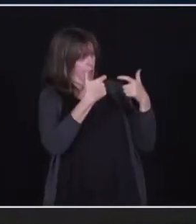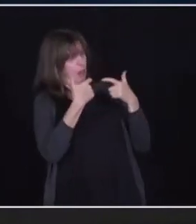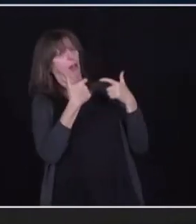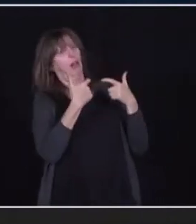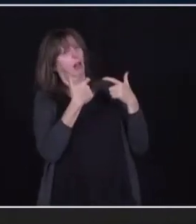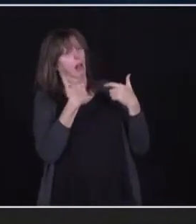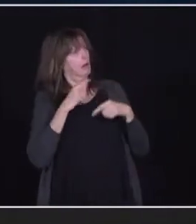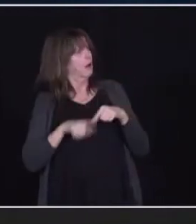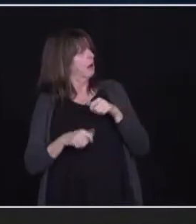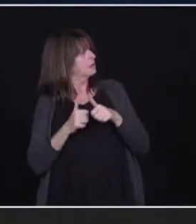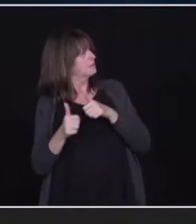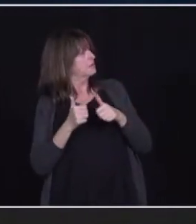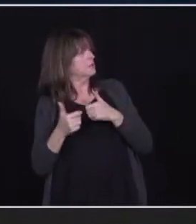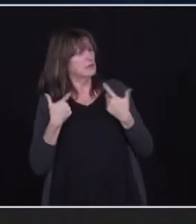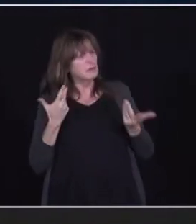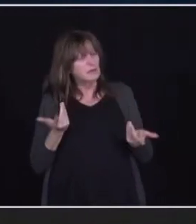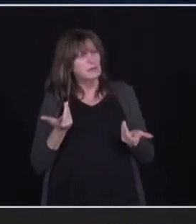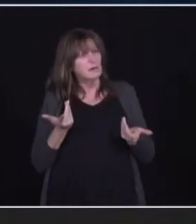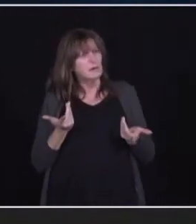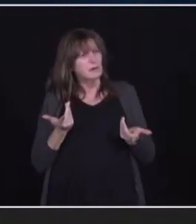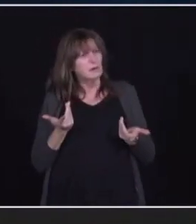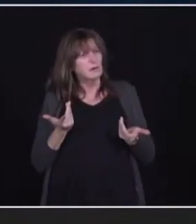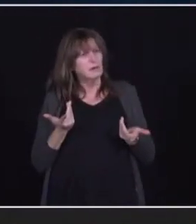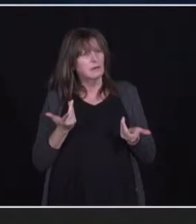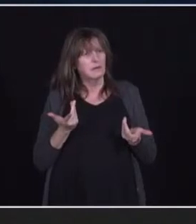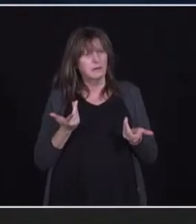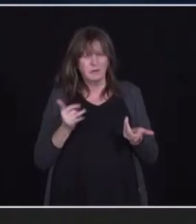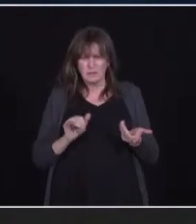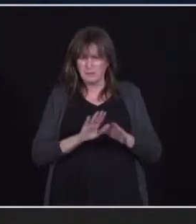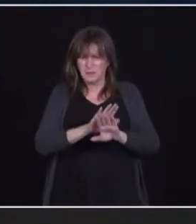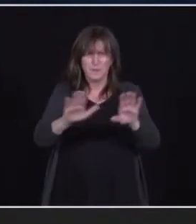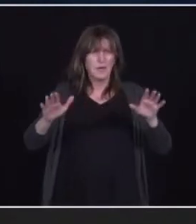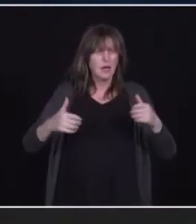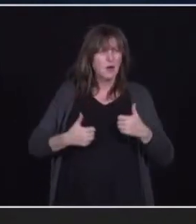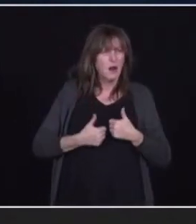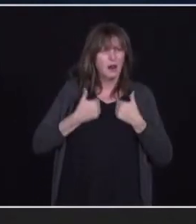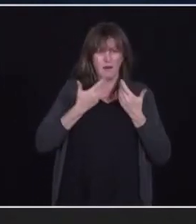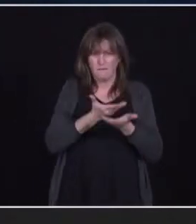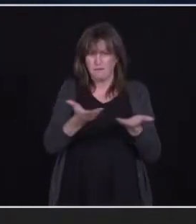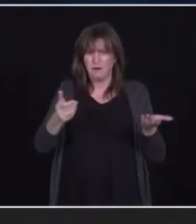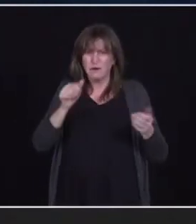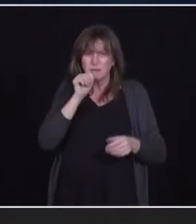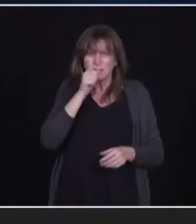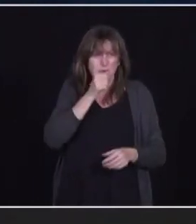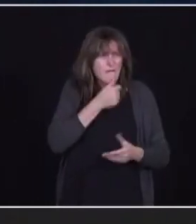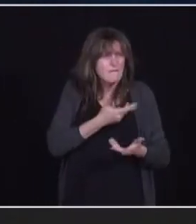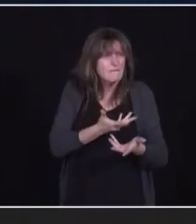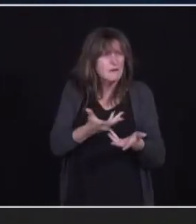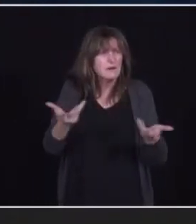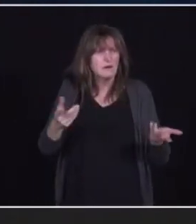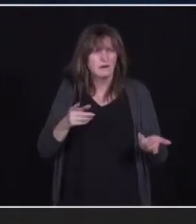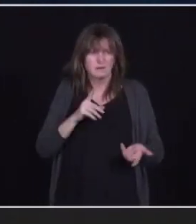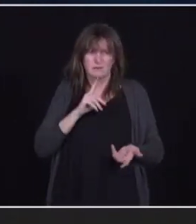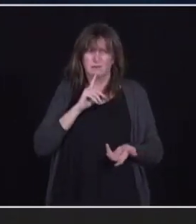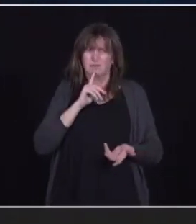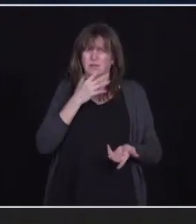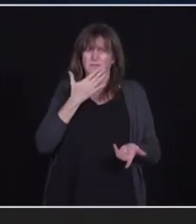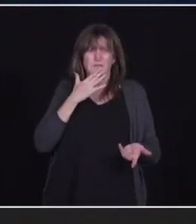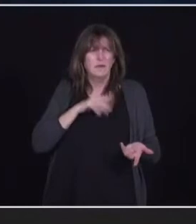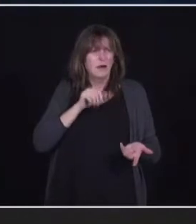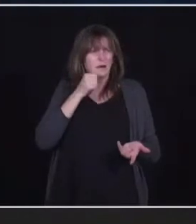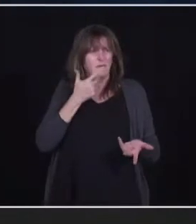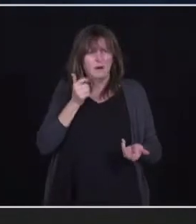that with people's lives? They are hurting. They are hurting so badly right now. The calls I get every day.